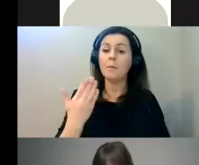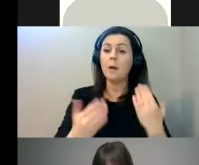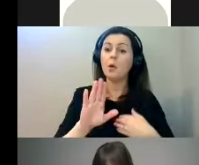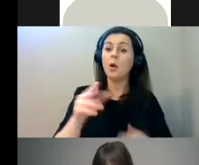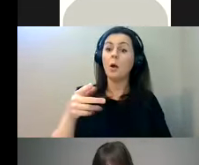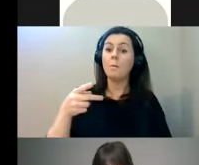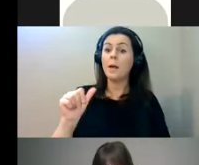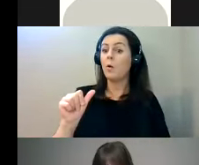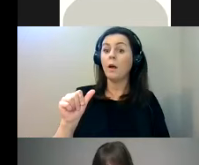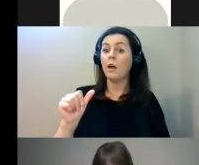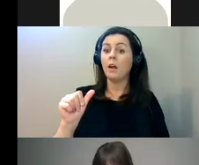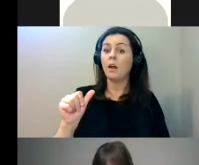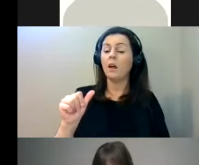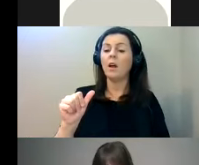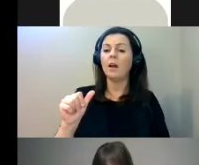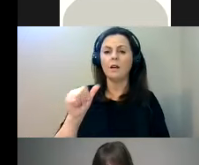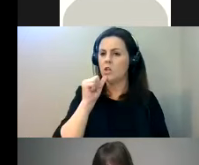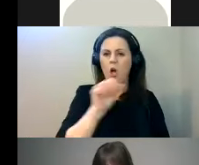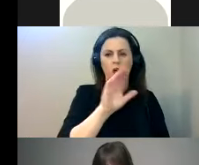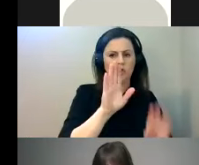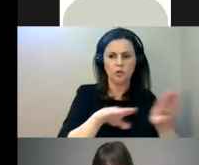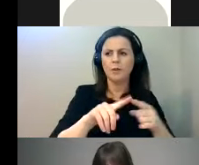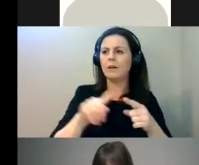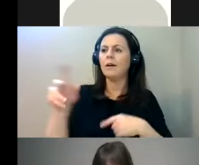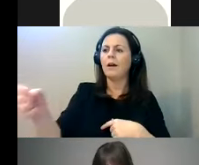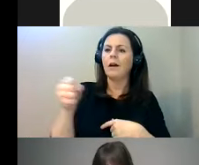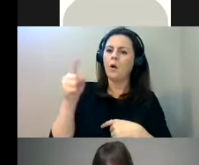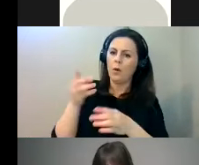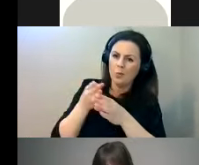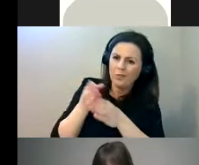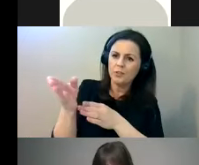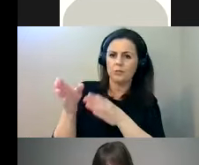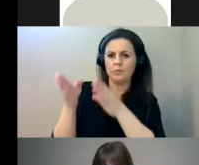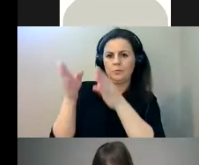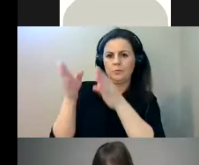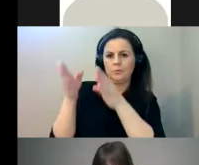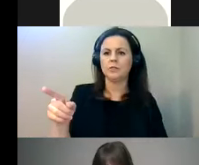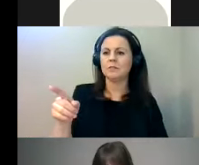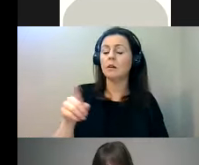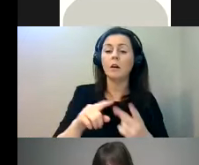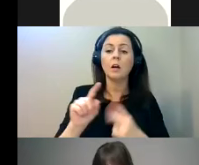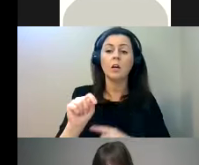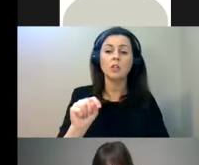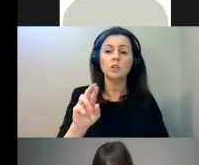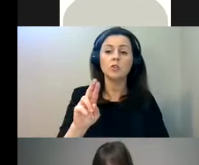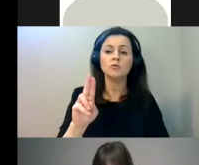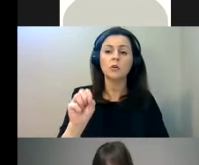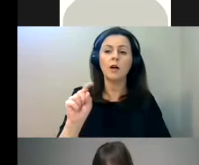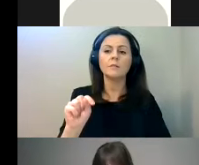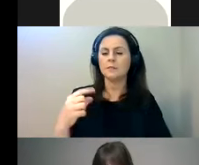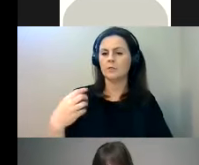be a professional. Maybe it should be a trust officer from a trust